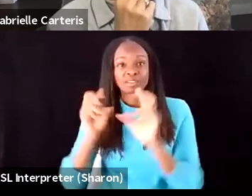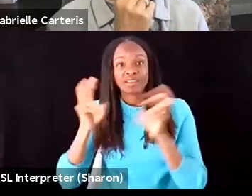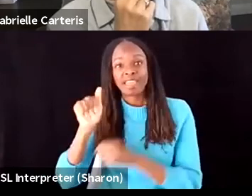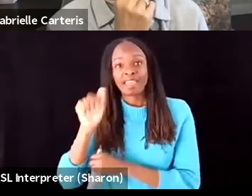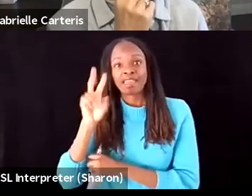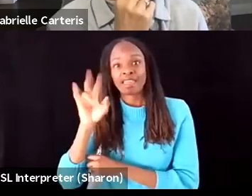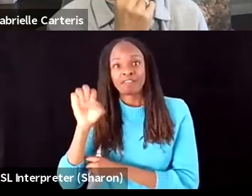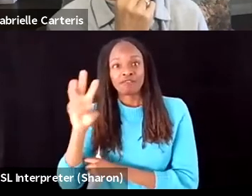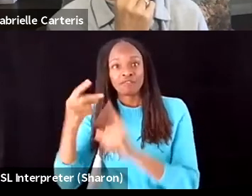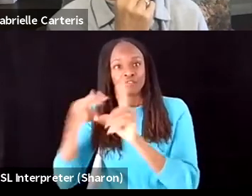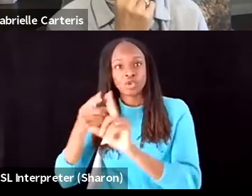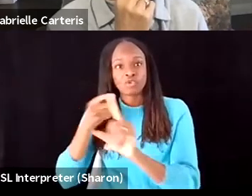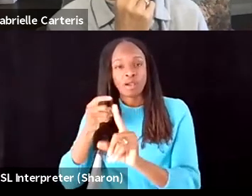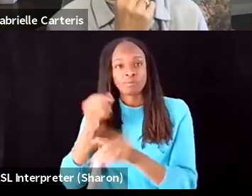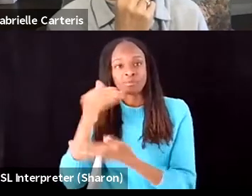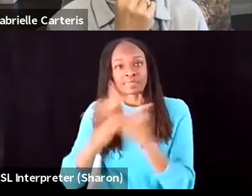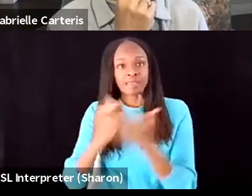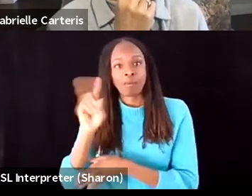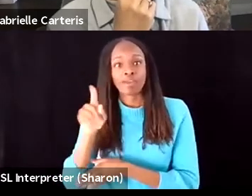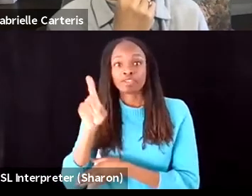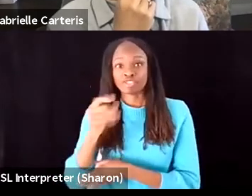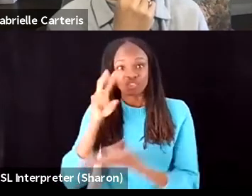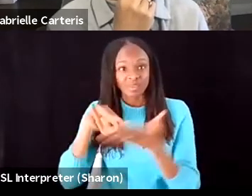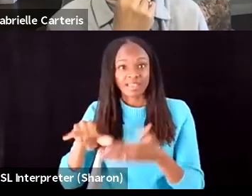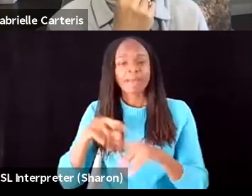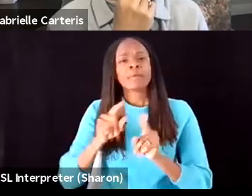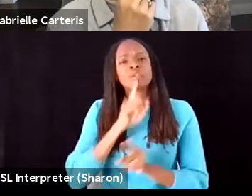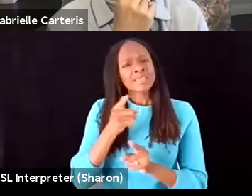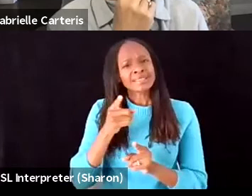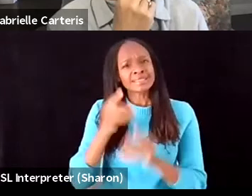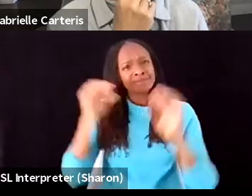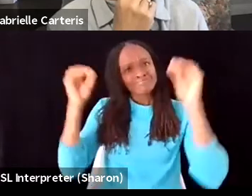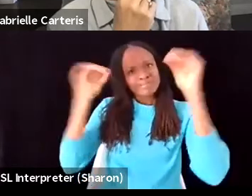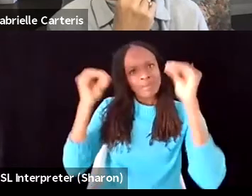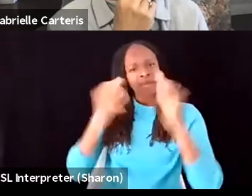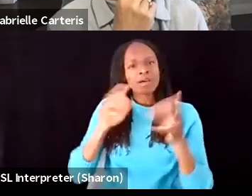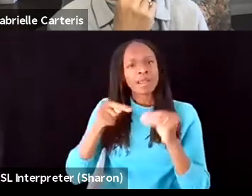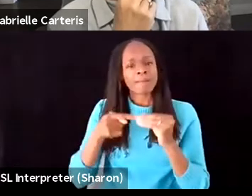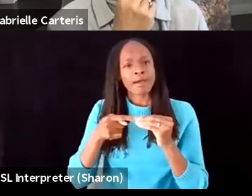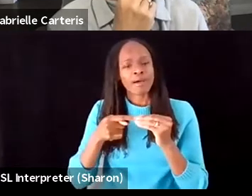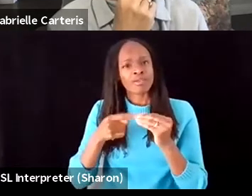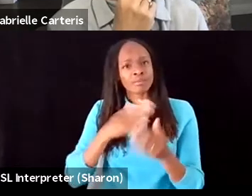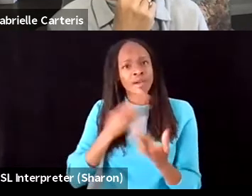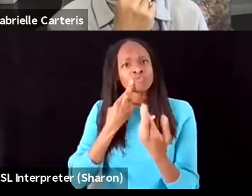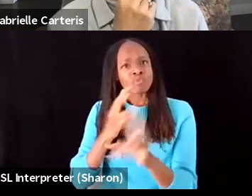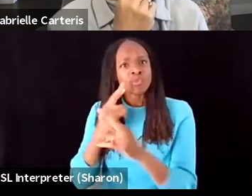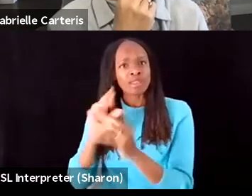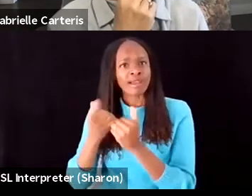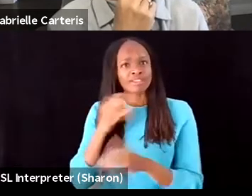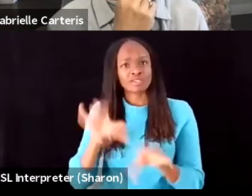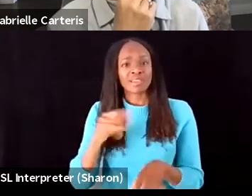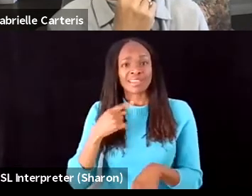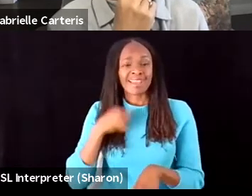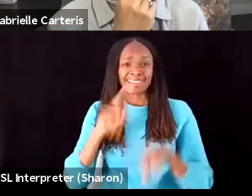to read it. But I think it's taught me a lot about viewing this for myself and my reporting. And I just, I